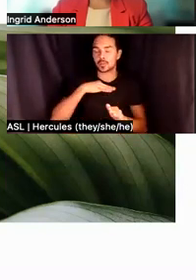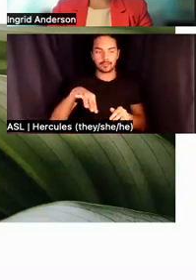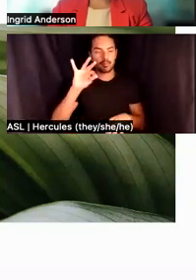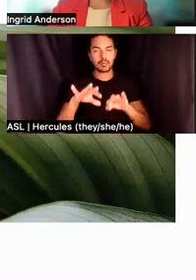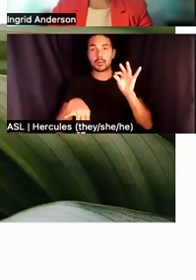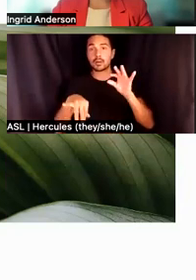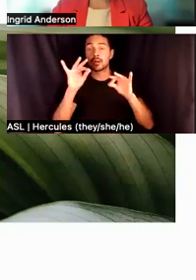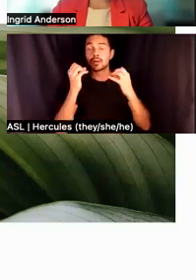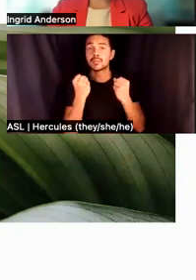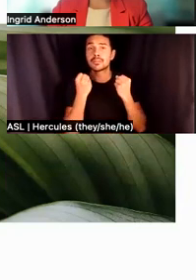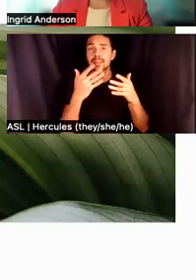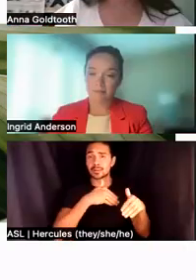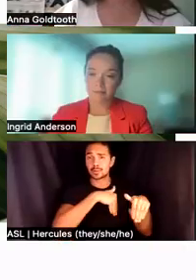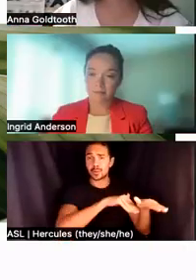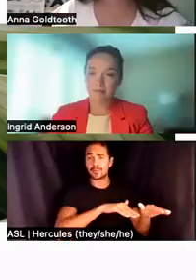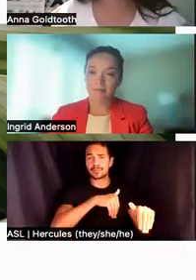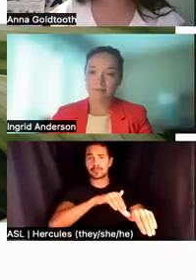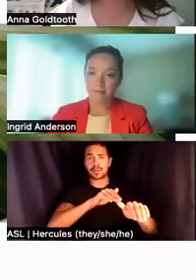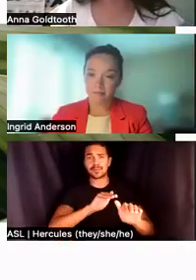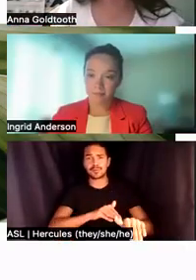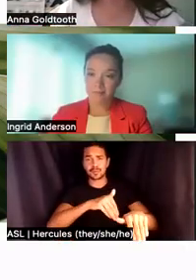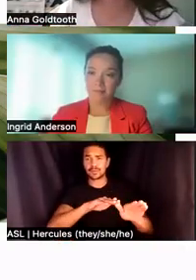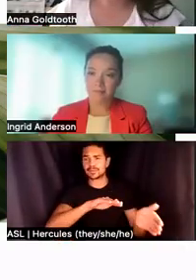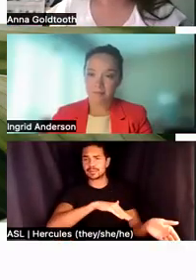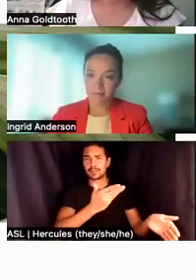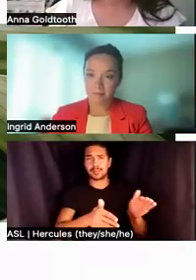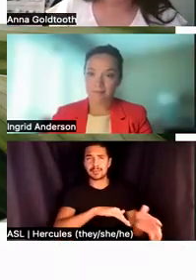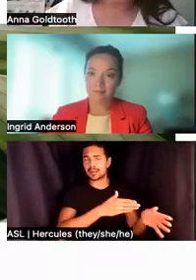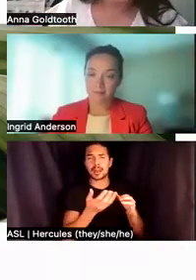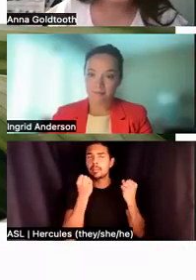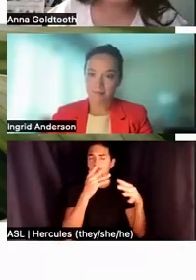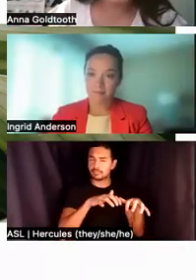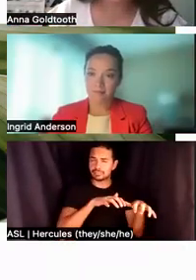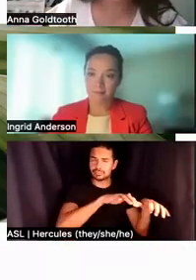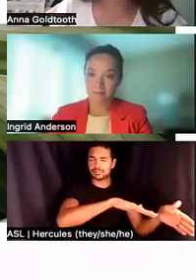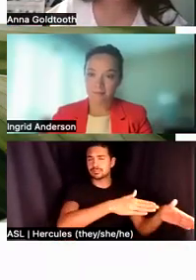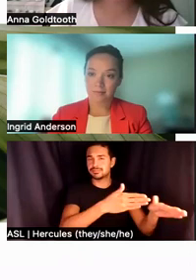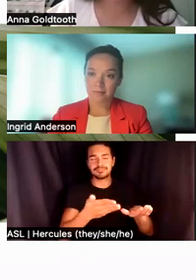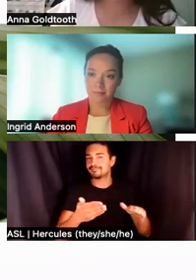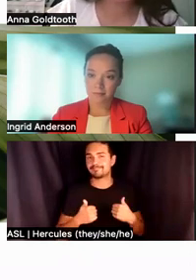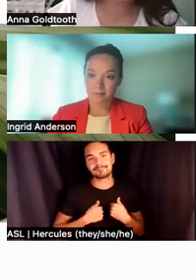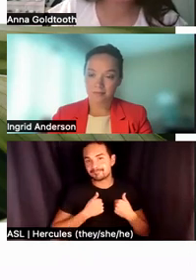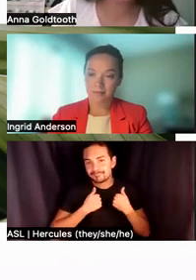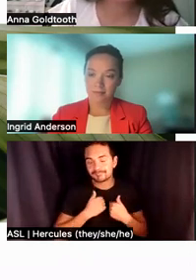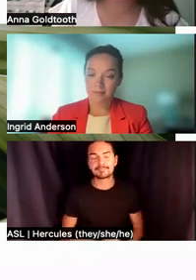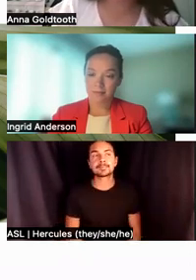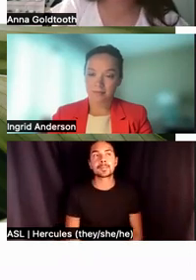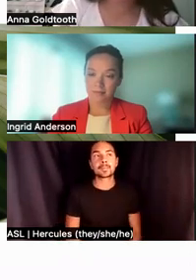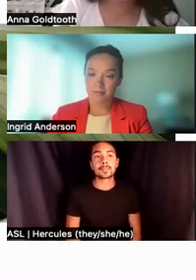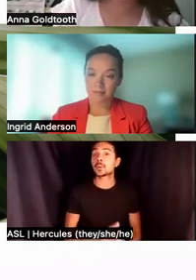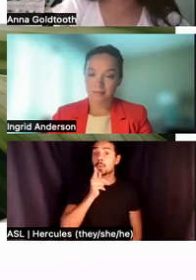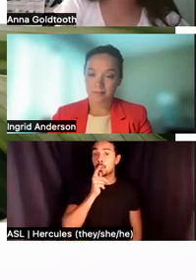and more, there's all these graves, and there's a lot of people that did not survive. And so the people who did survive